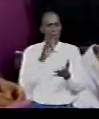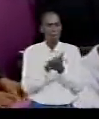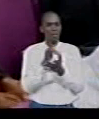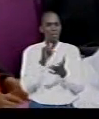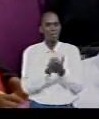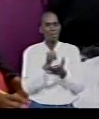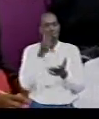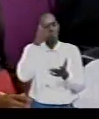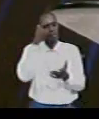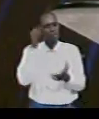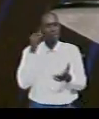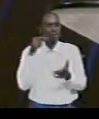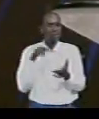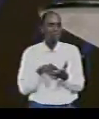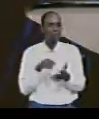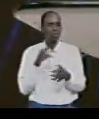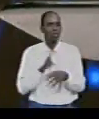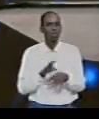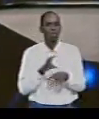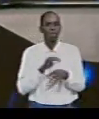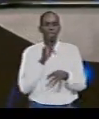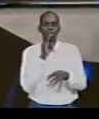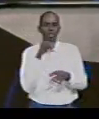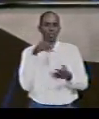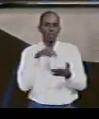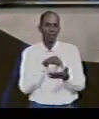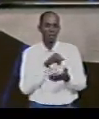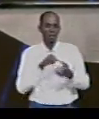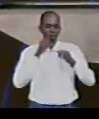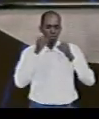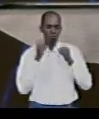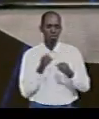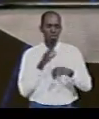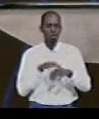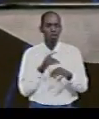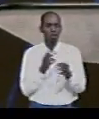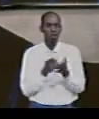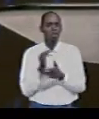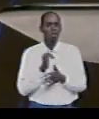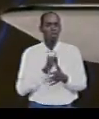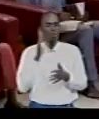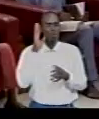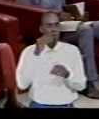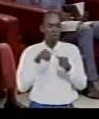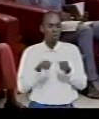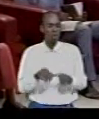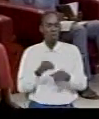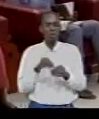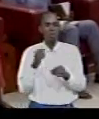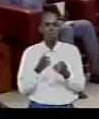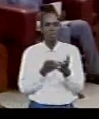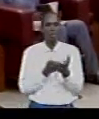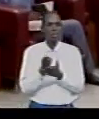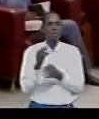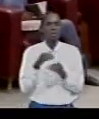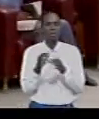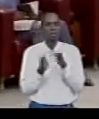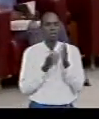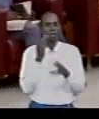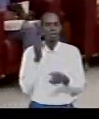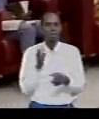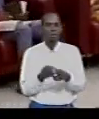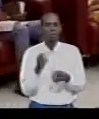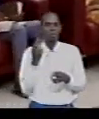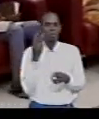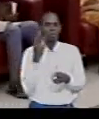because this church is standing on the truth, I will abide in the truth in Jesus' name. Look at it.